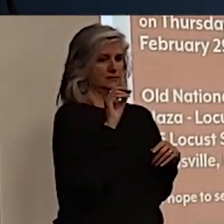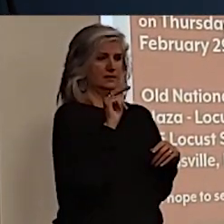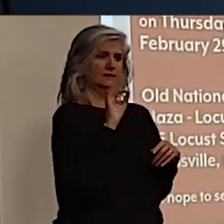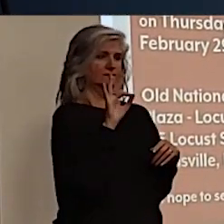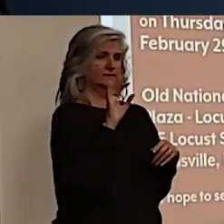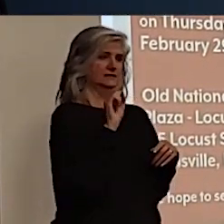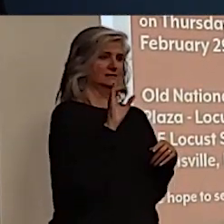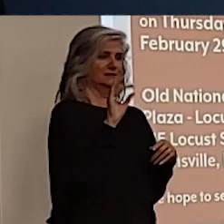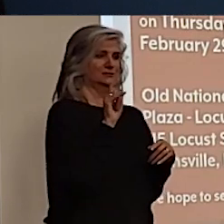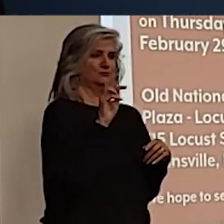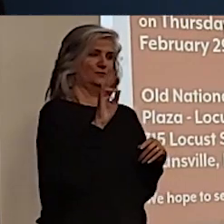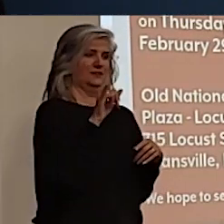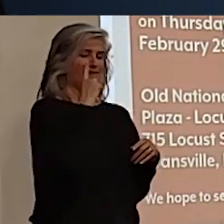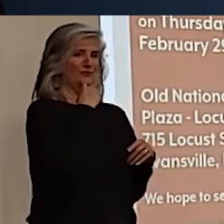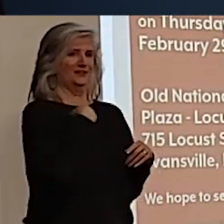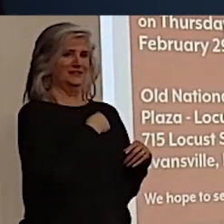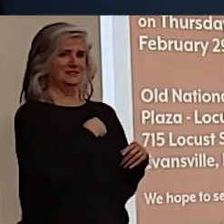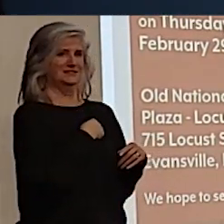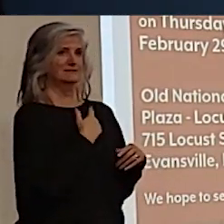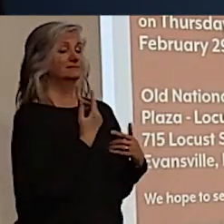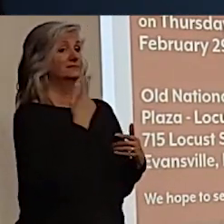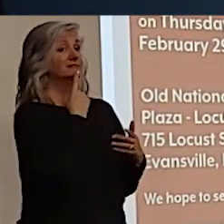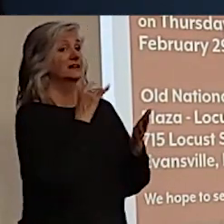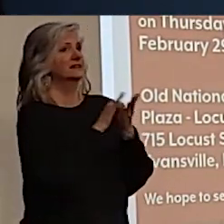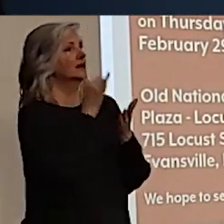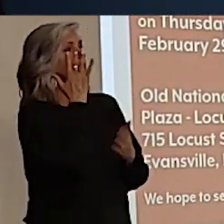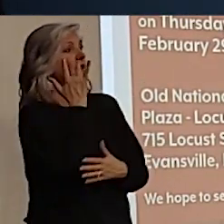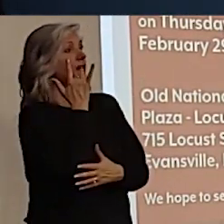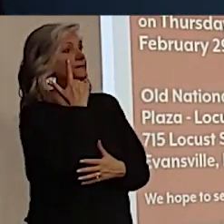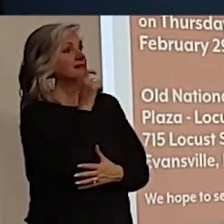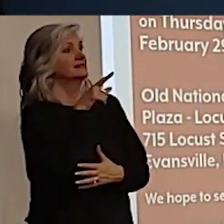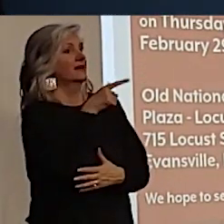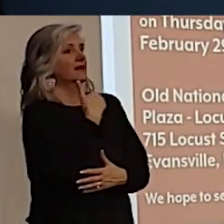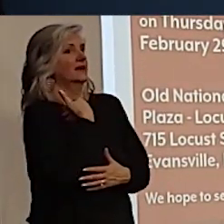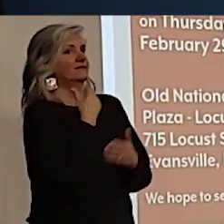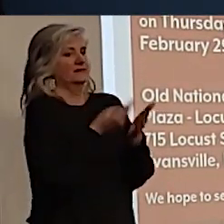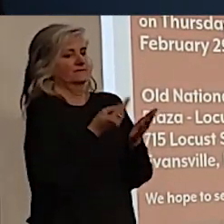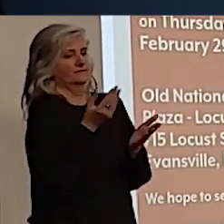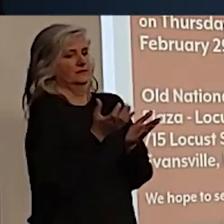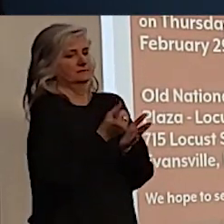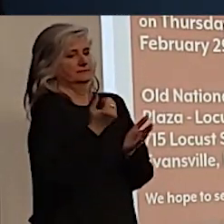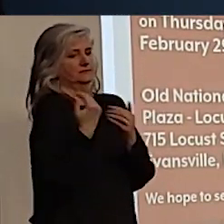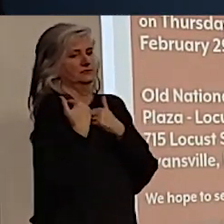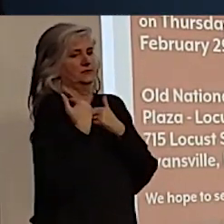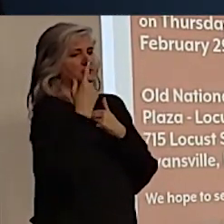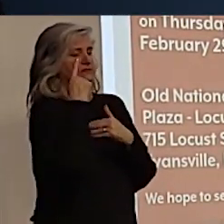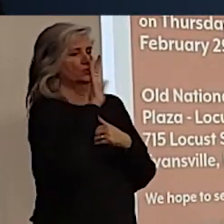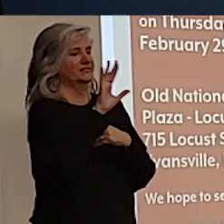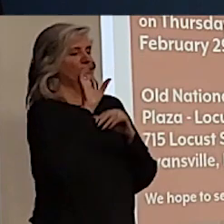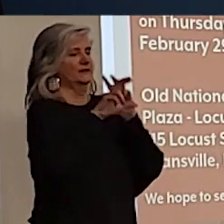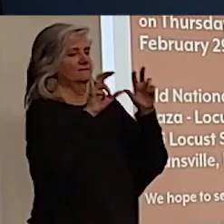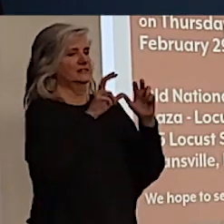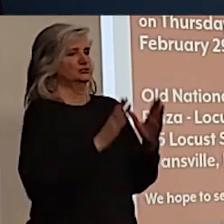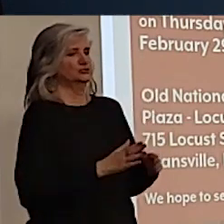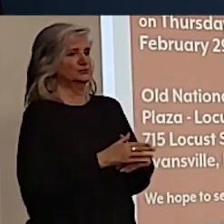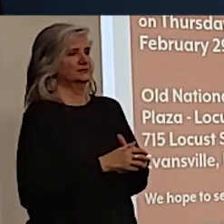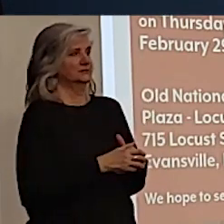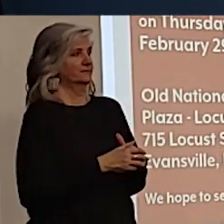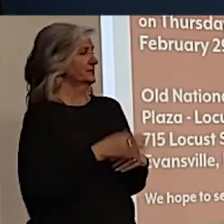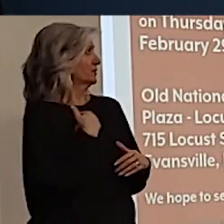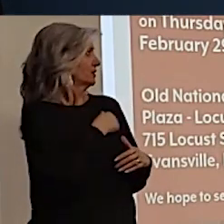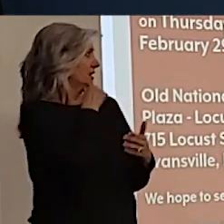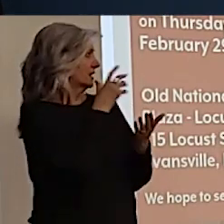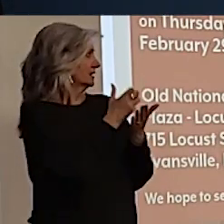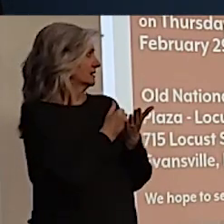Because we have and they're saying that because they have that fiduciary responsibility to their investors. We're not